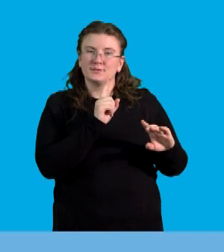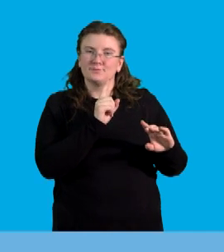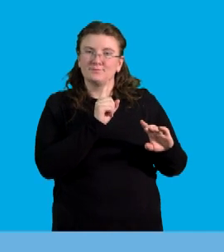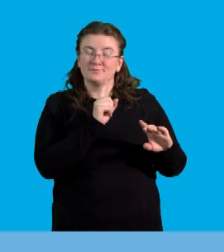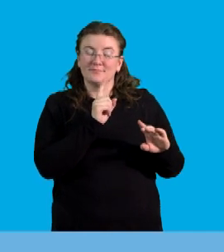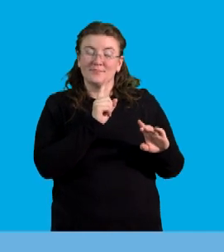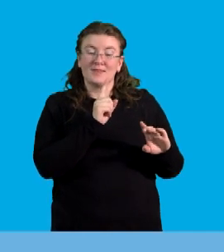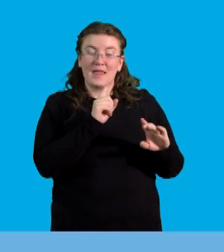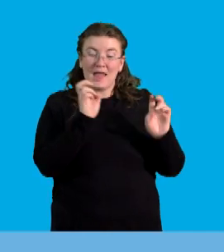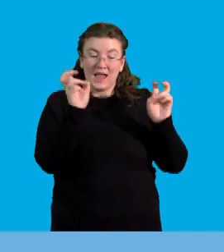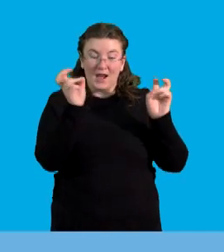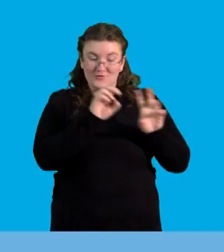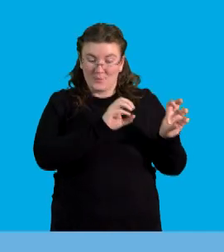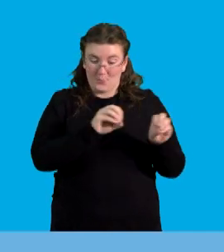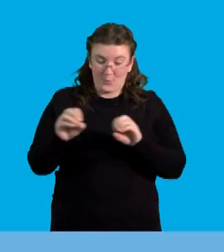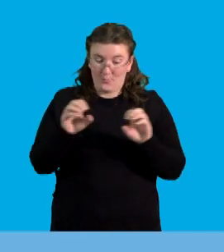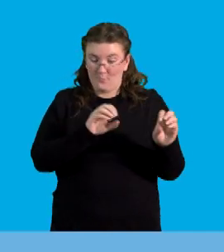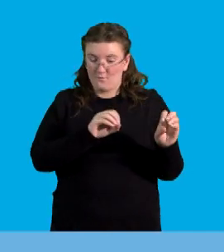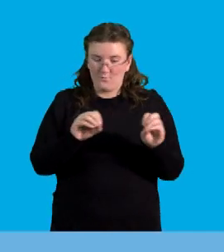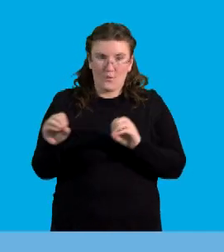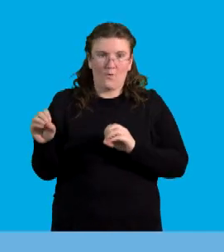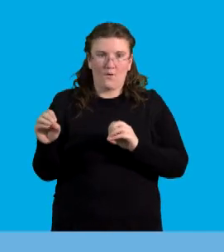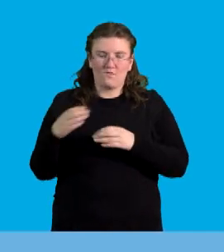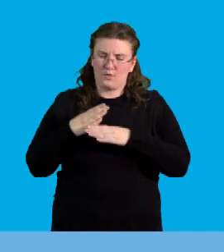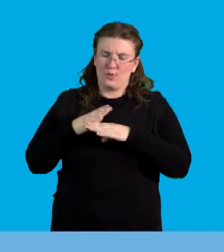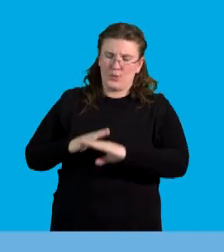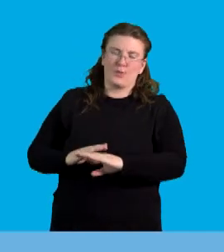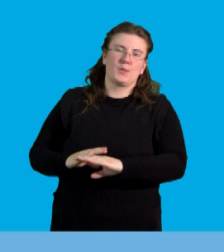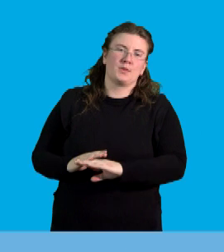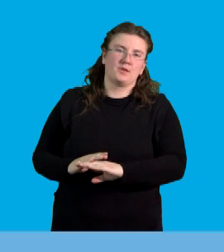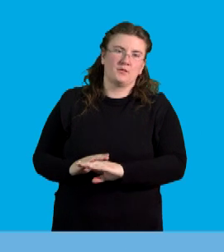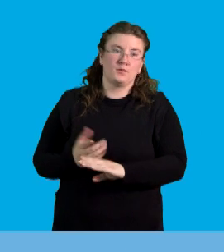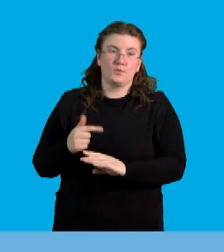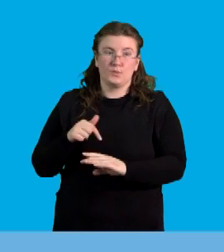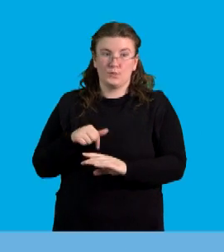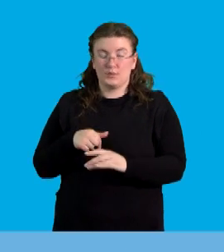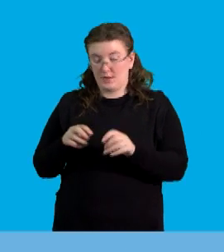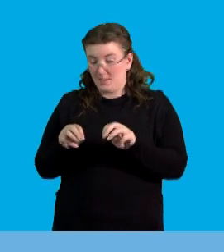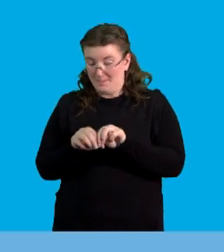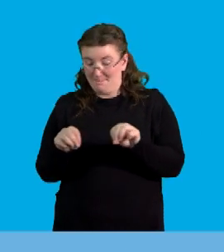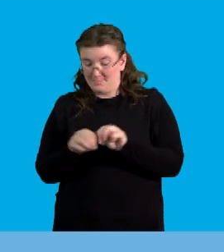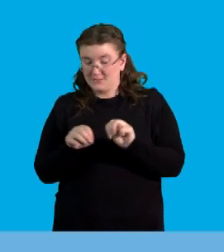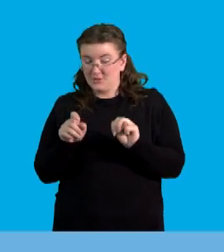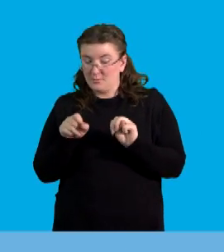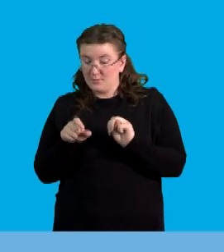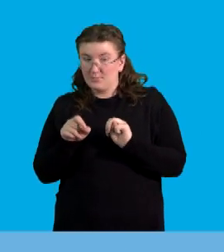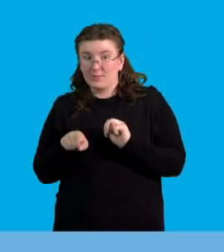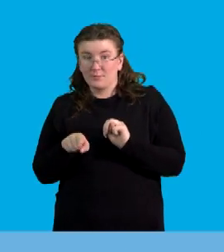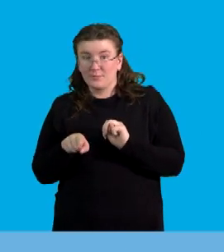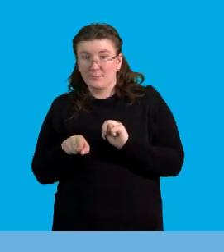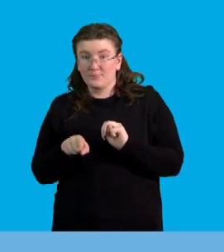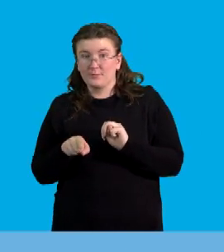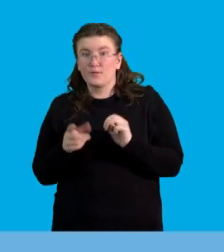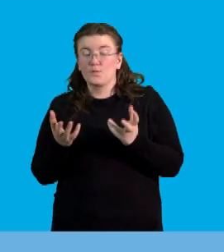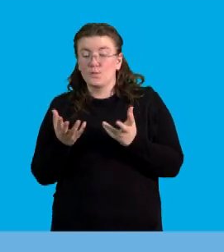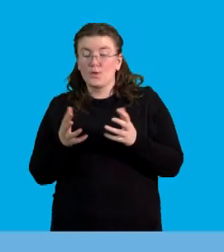the opposition to the current flow in an electrical circuit. So when we are measuring the opposition of the current flow in an